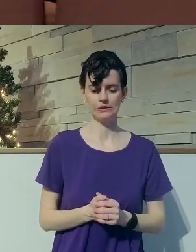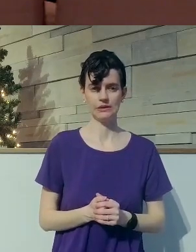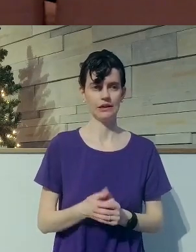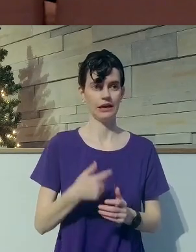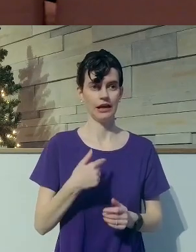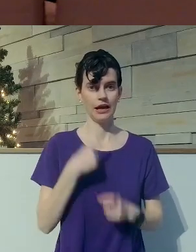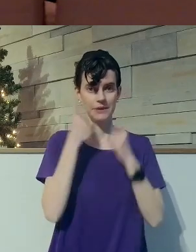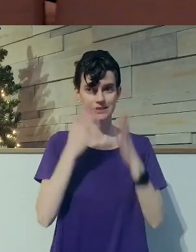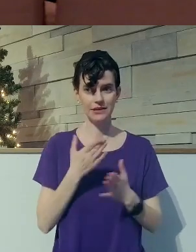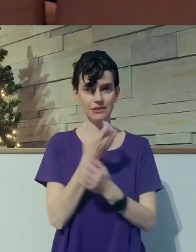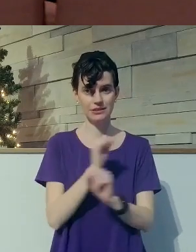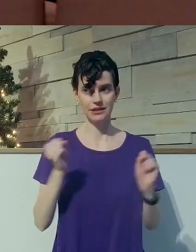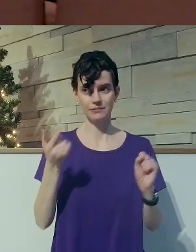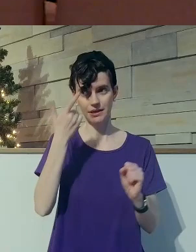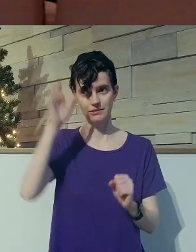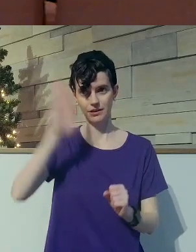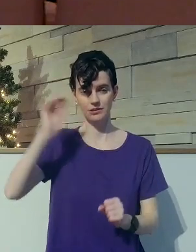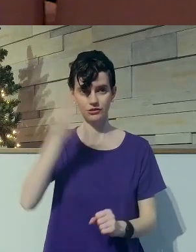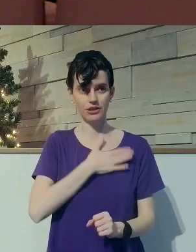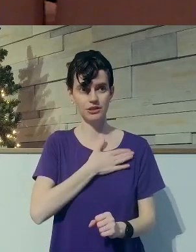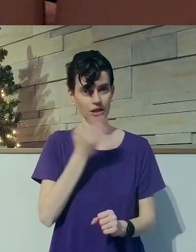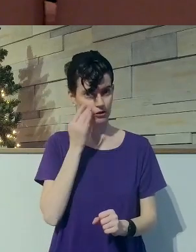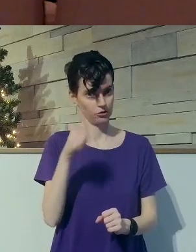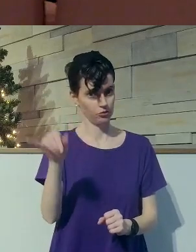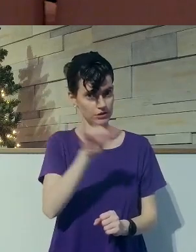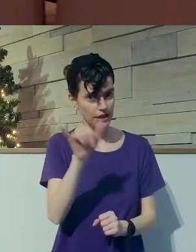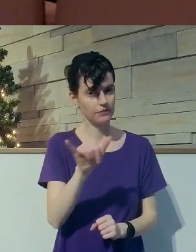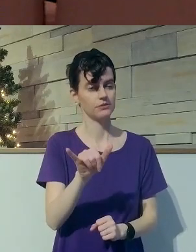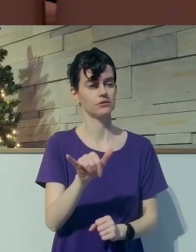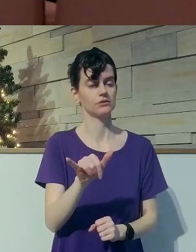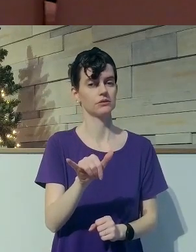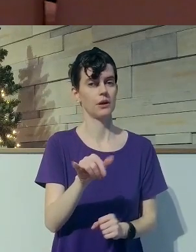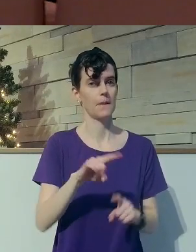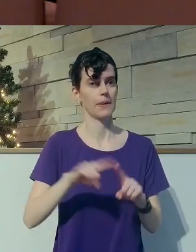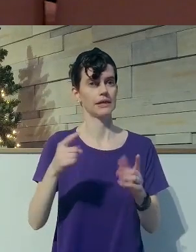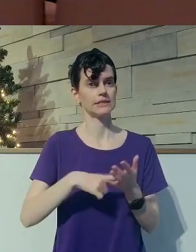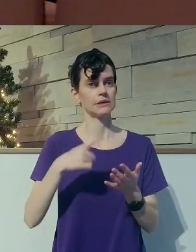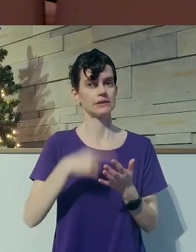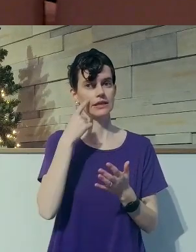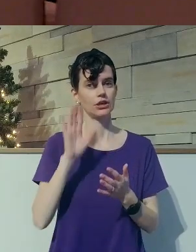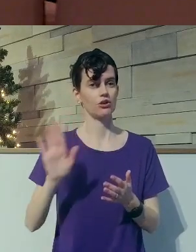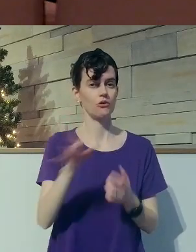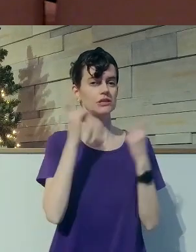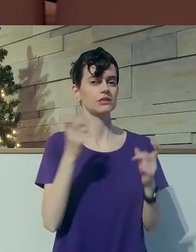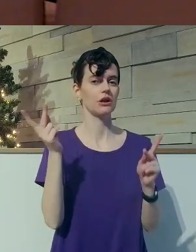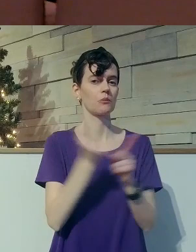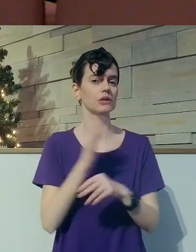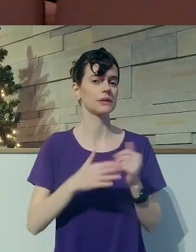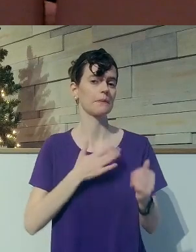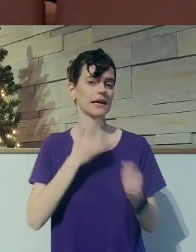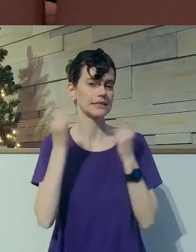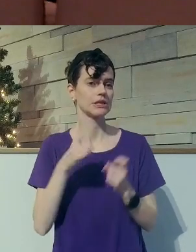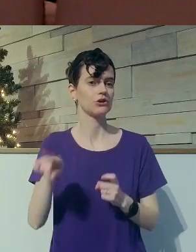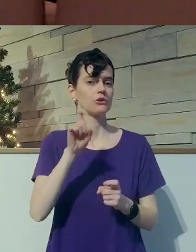I'm a sinner saved by God's grace, and I know you're a sinner saved by God's grace, but sometimes I think your sins are a little worse than my sins,